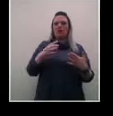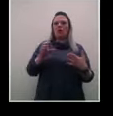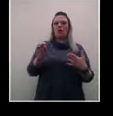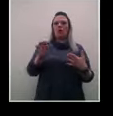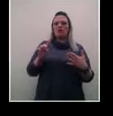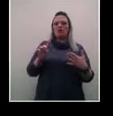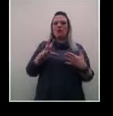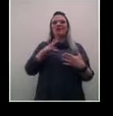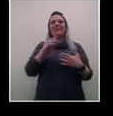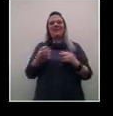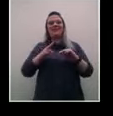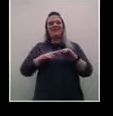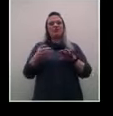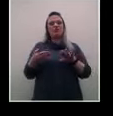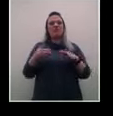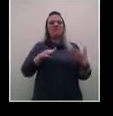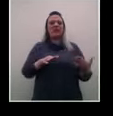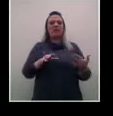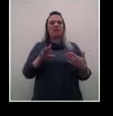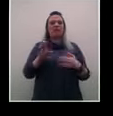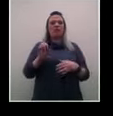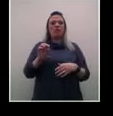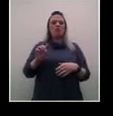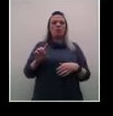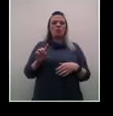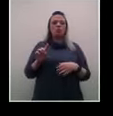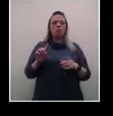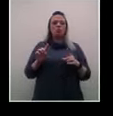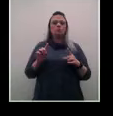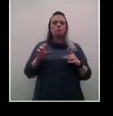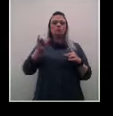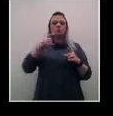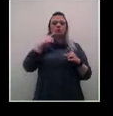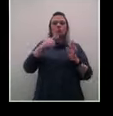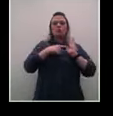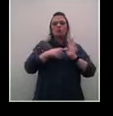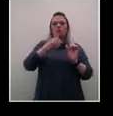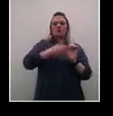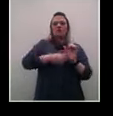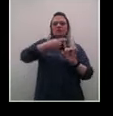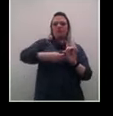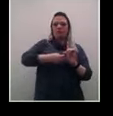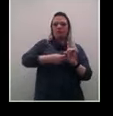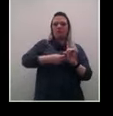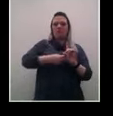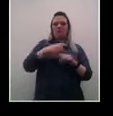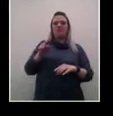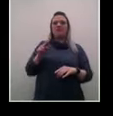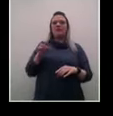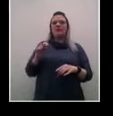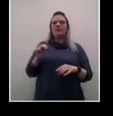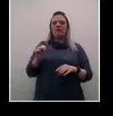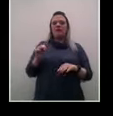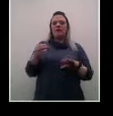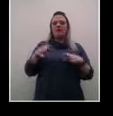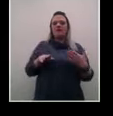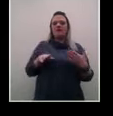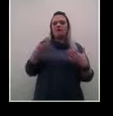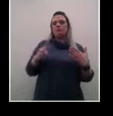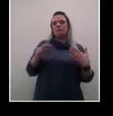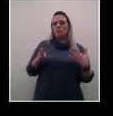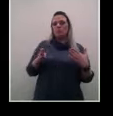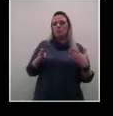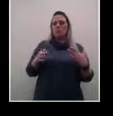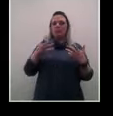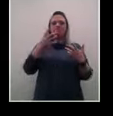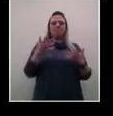and fatal doses. So this is a slide showing at the by month the number of non-fatal overdoses in blue and